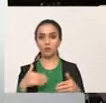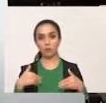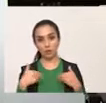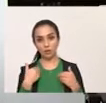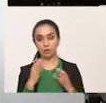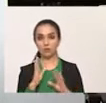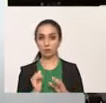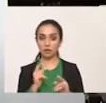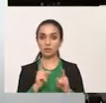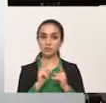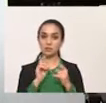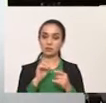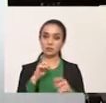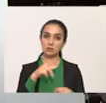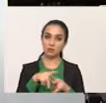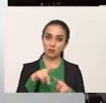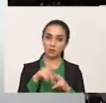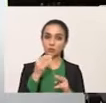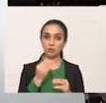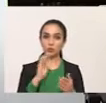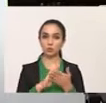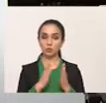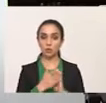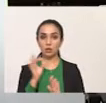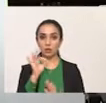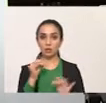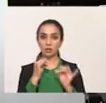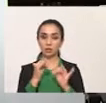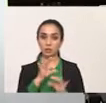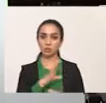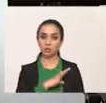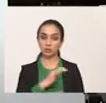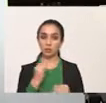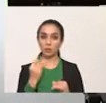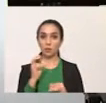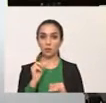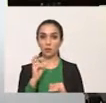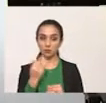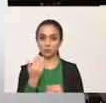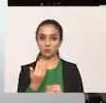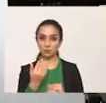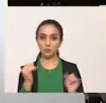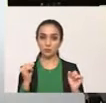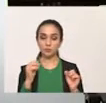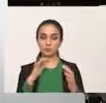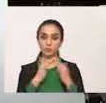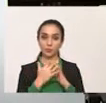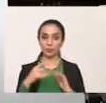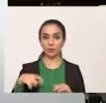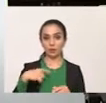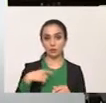foydali va zararli xususiyatlari haqida gaplashgan edik. Bakteriyalar qishloq